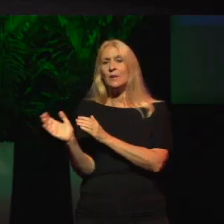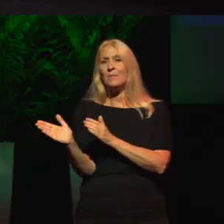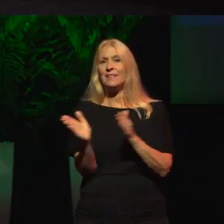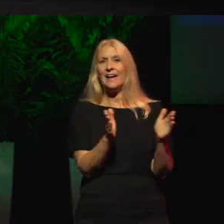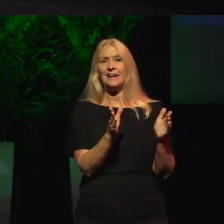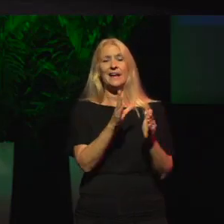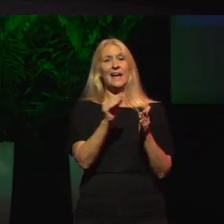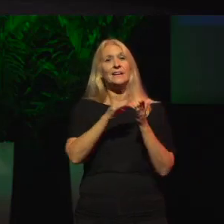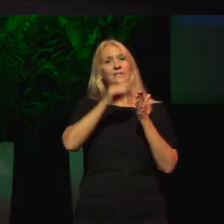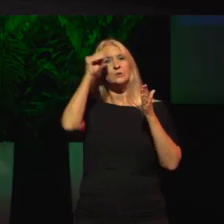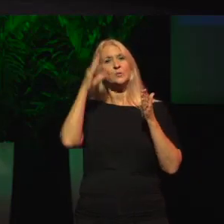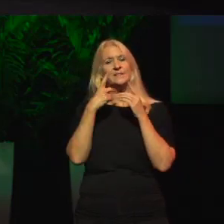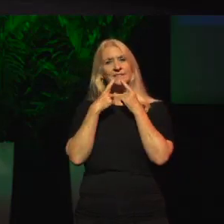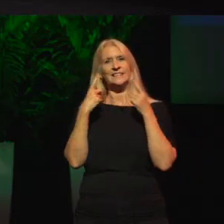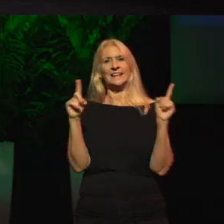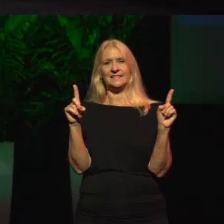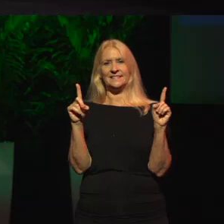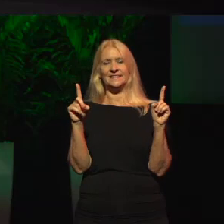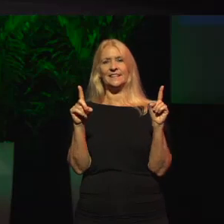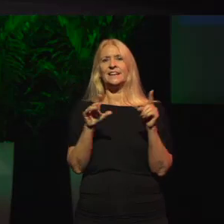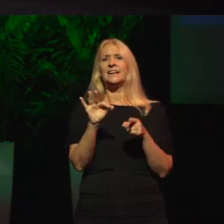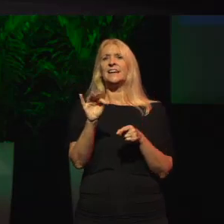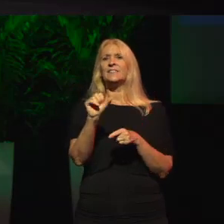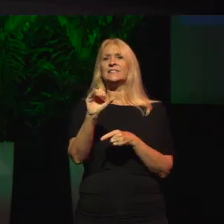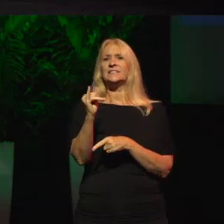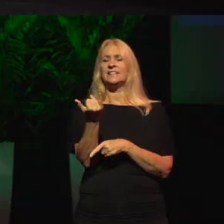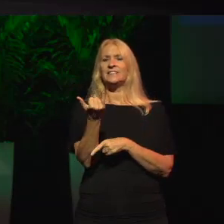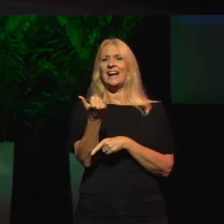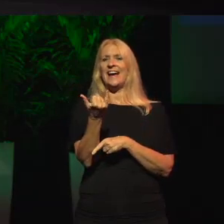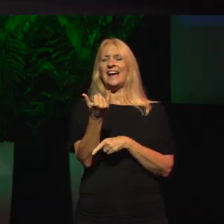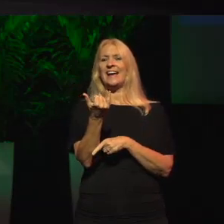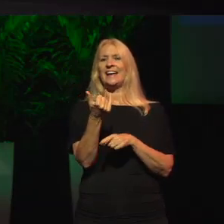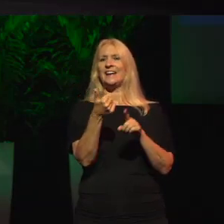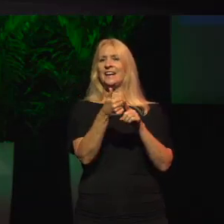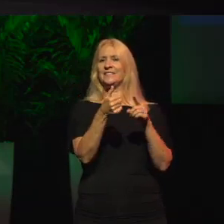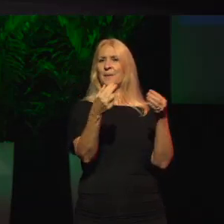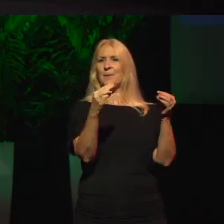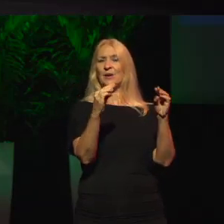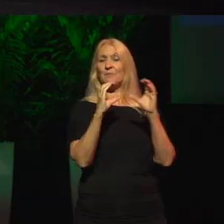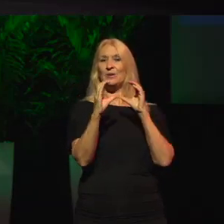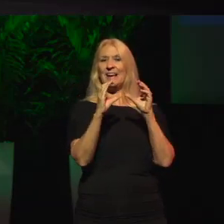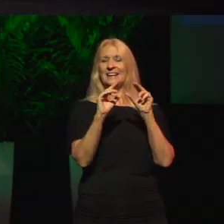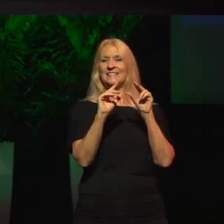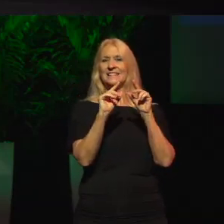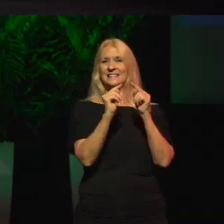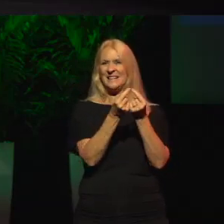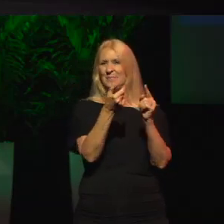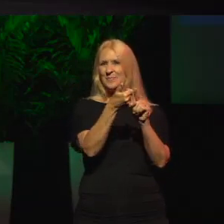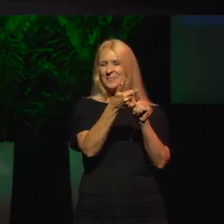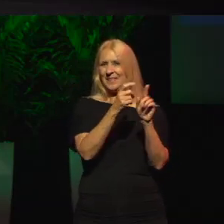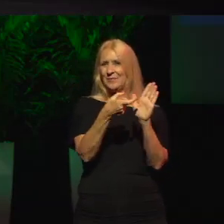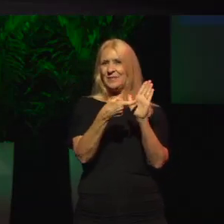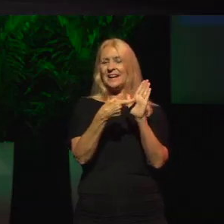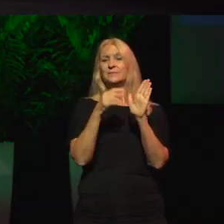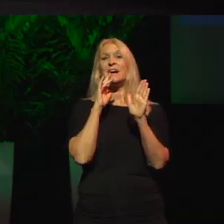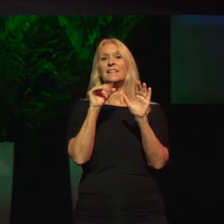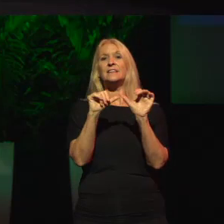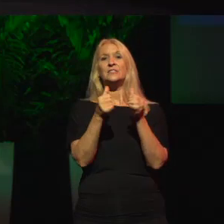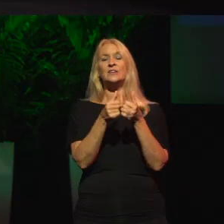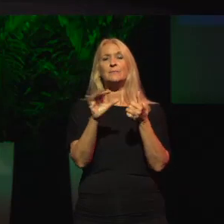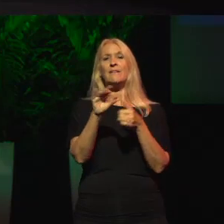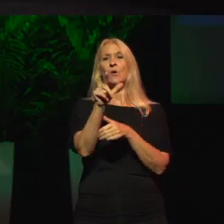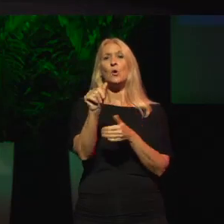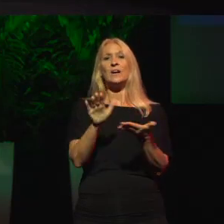student success. FSCJ's own marketing communications team was recognized by the Association of